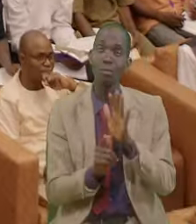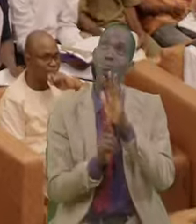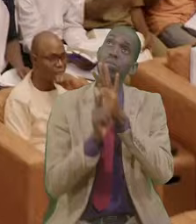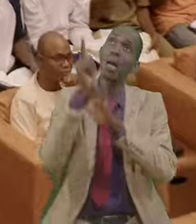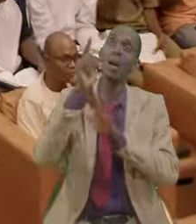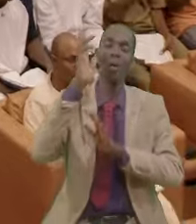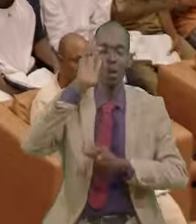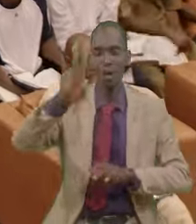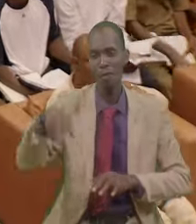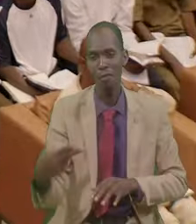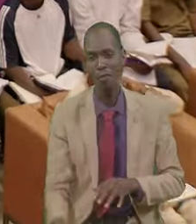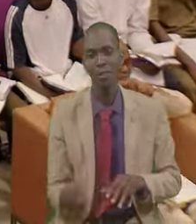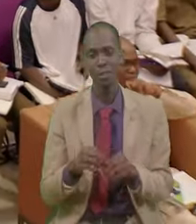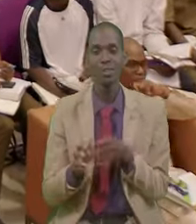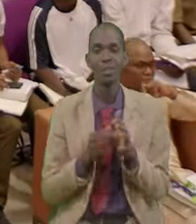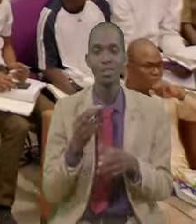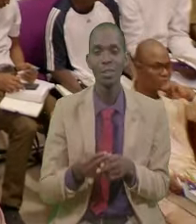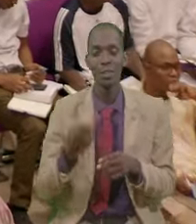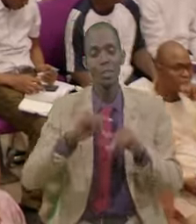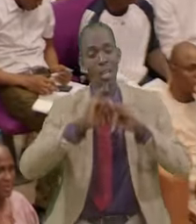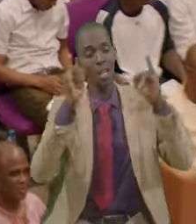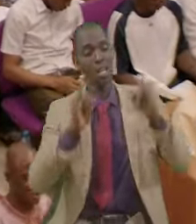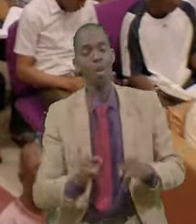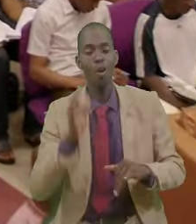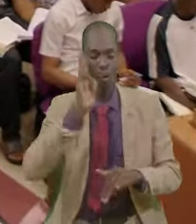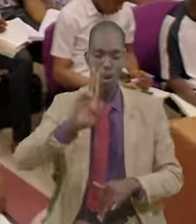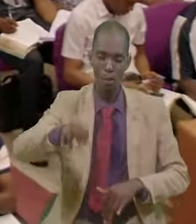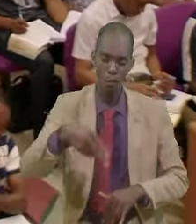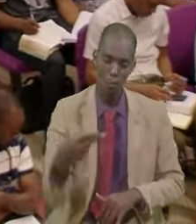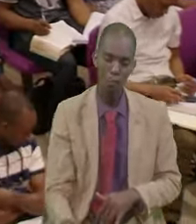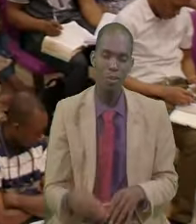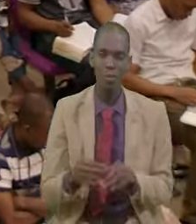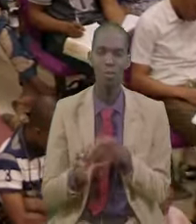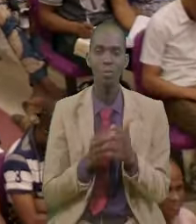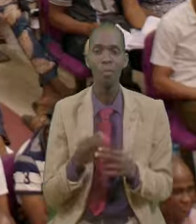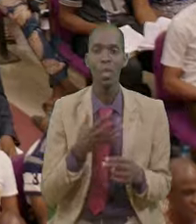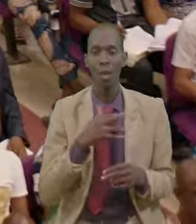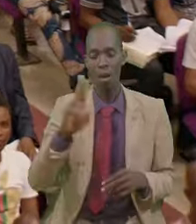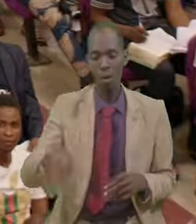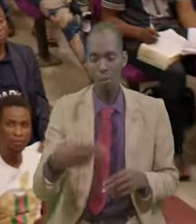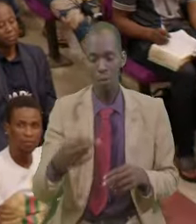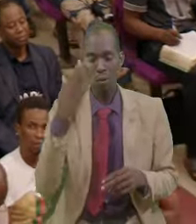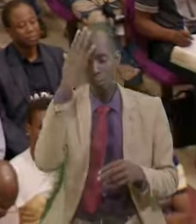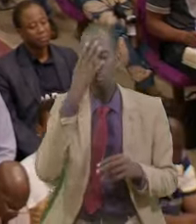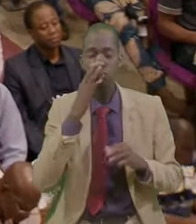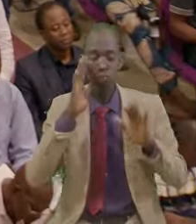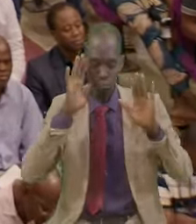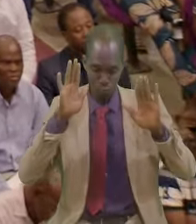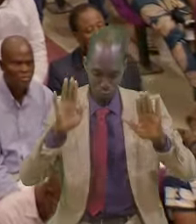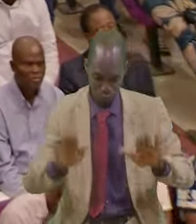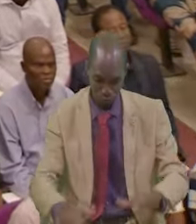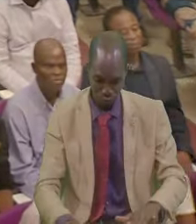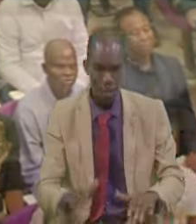fall. Yeah. Their gods will fall. Yeah. And fell upon his face to the earth. So